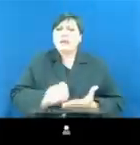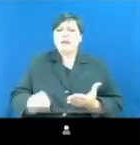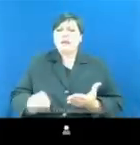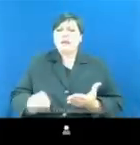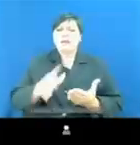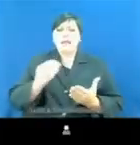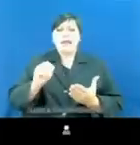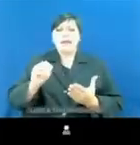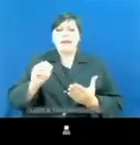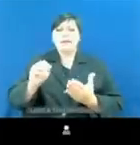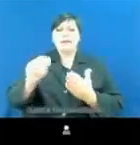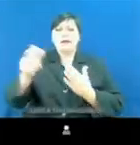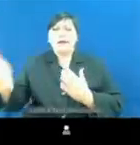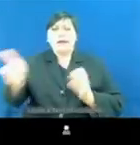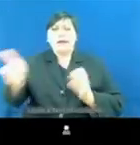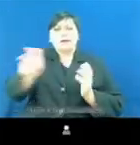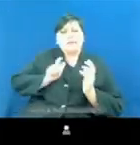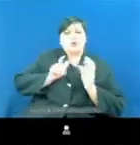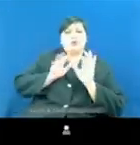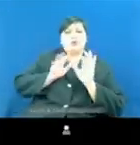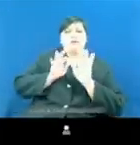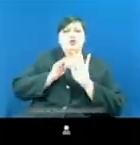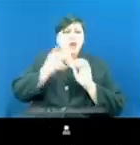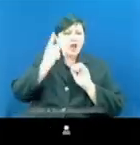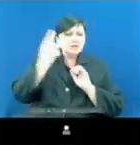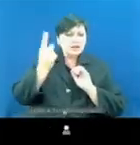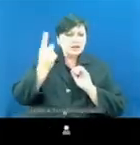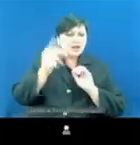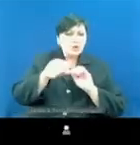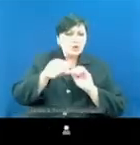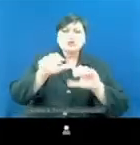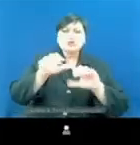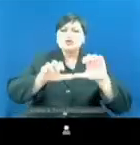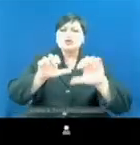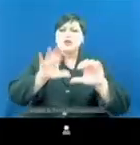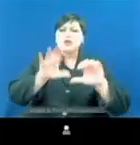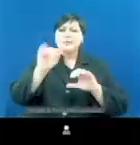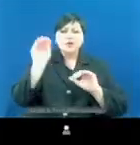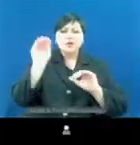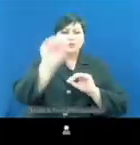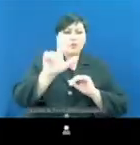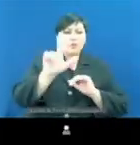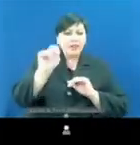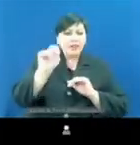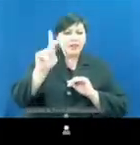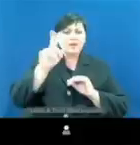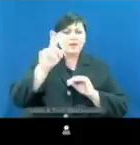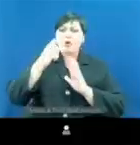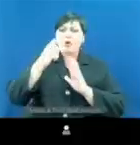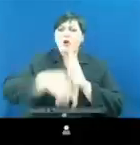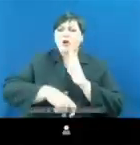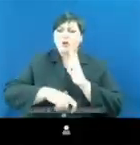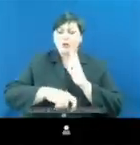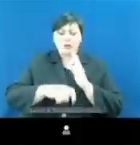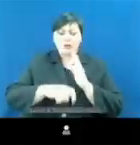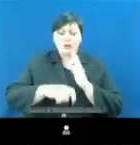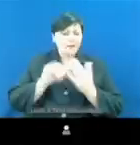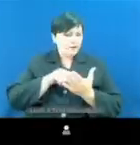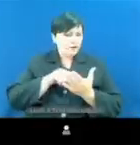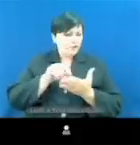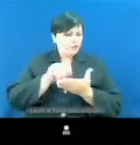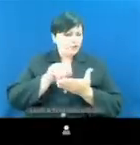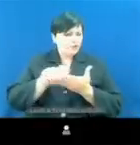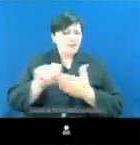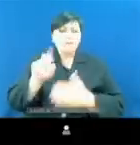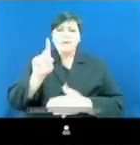the chat box to an article written by Deborah